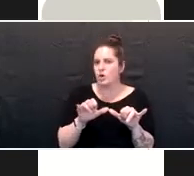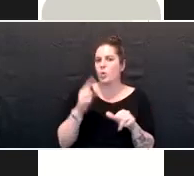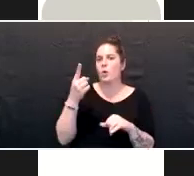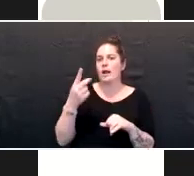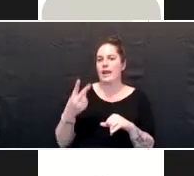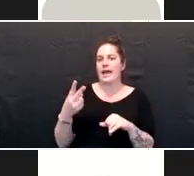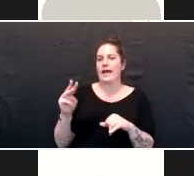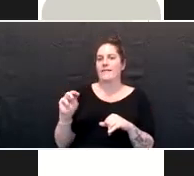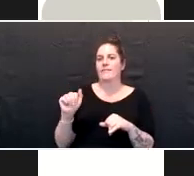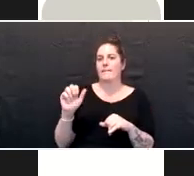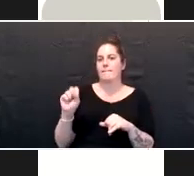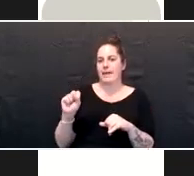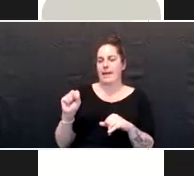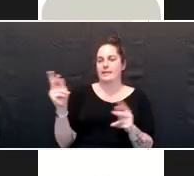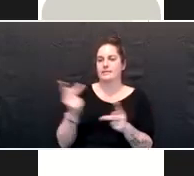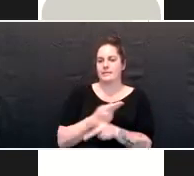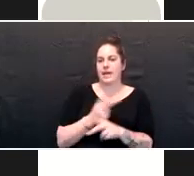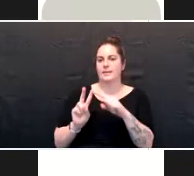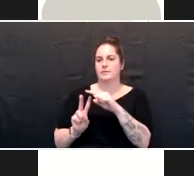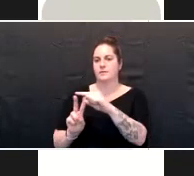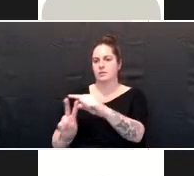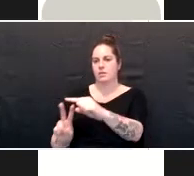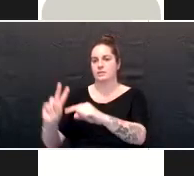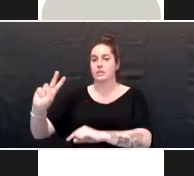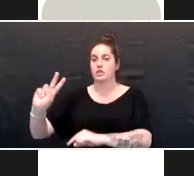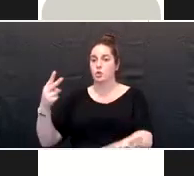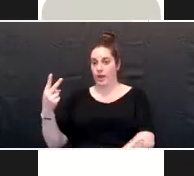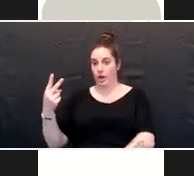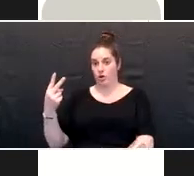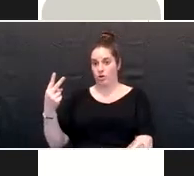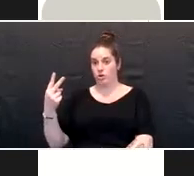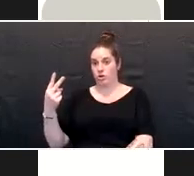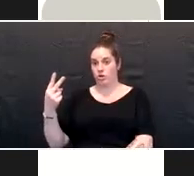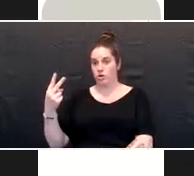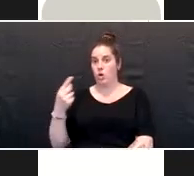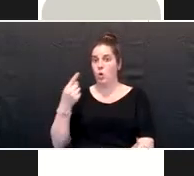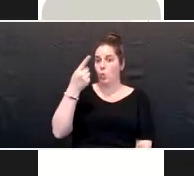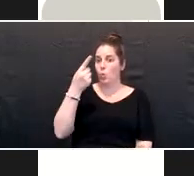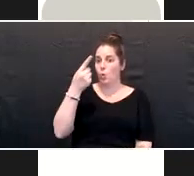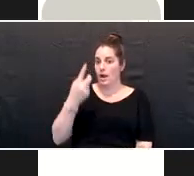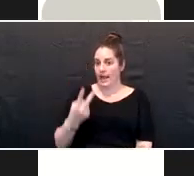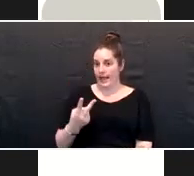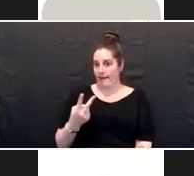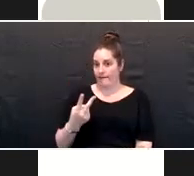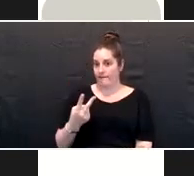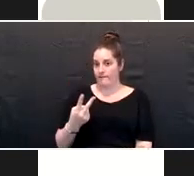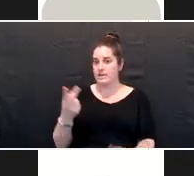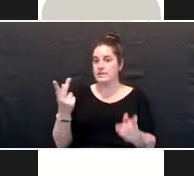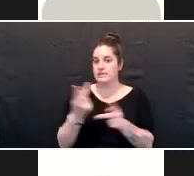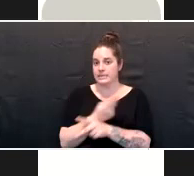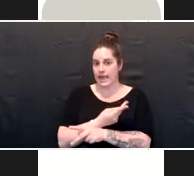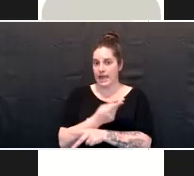mass times velocity squared. Kinetic energy, 1/2 times